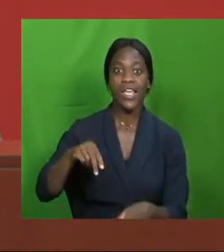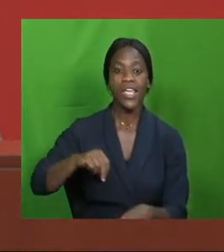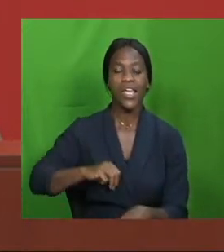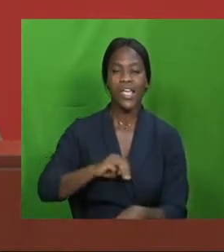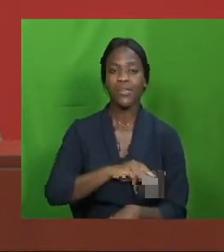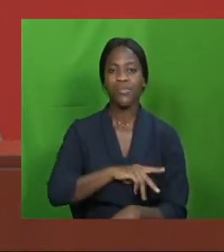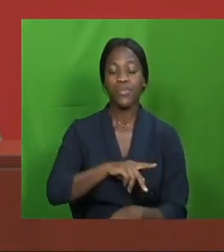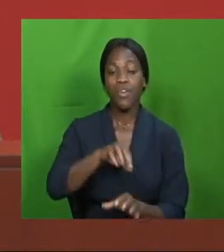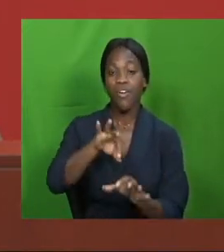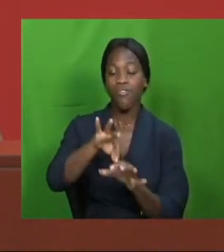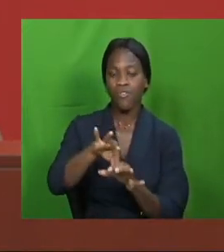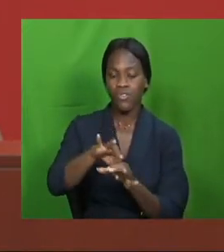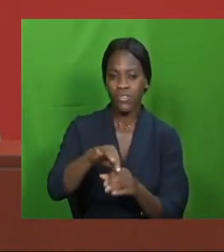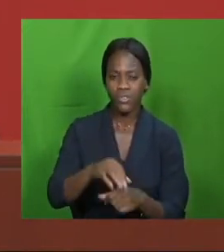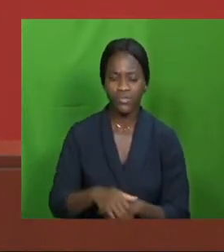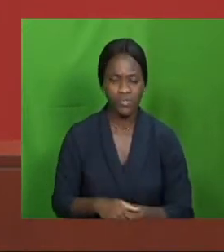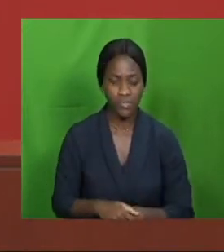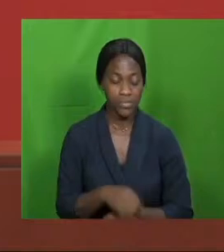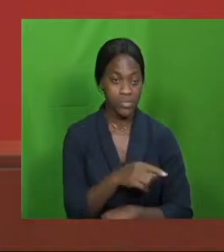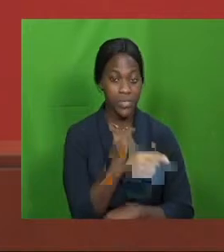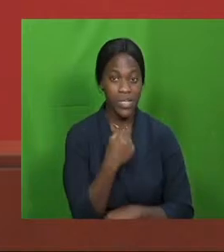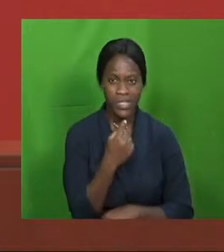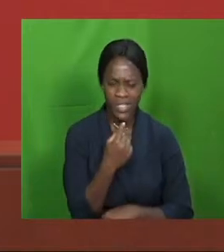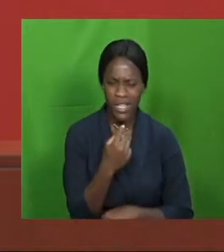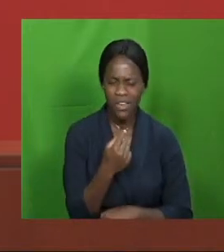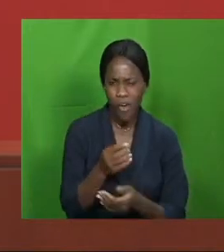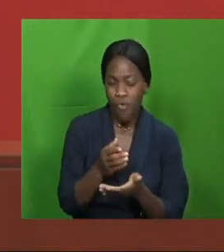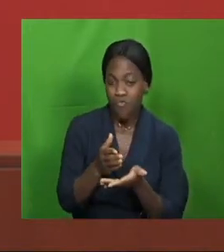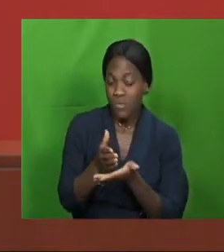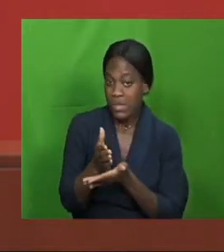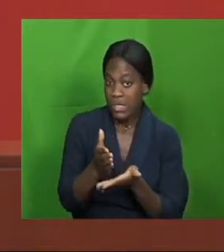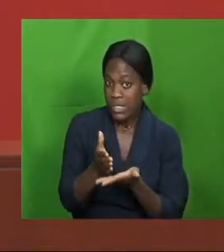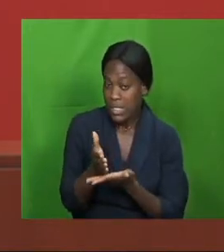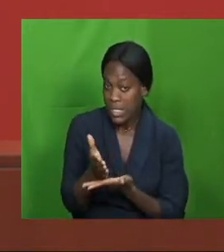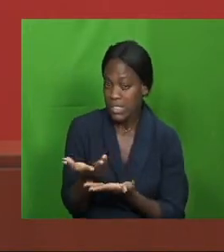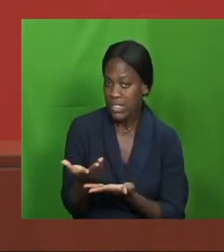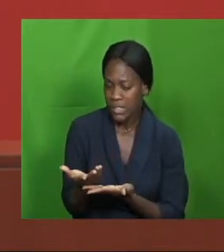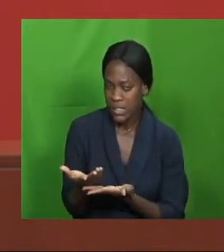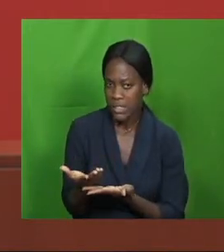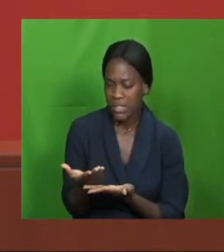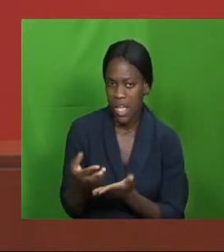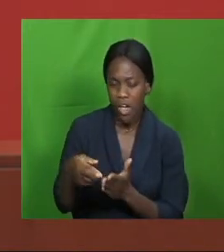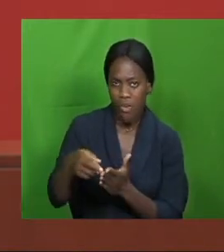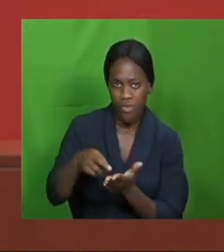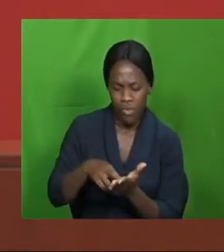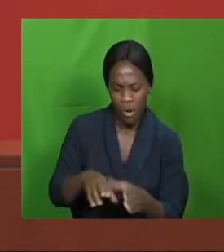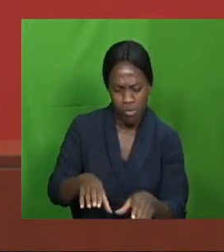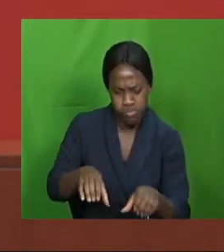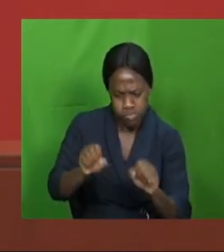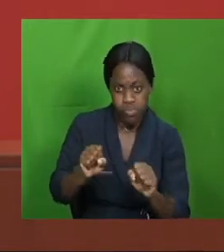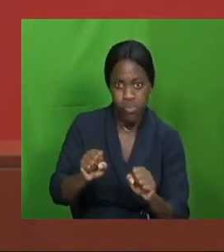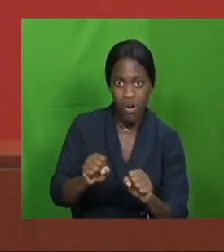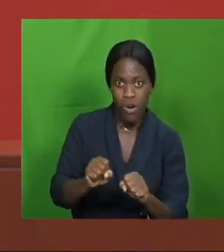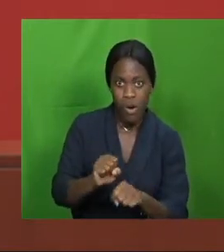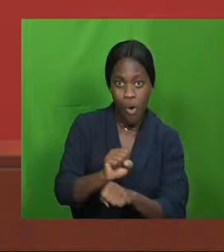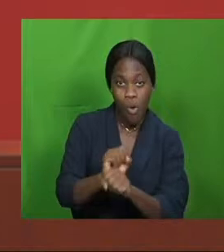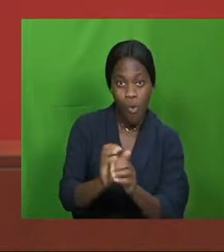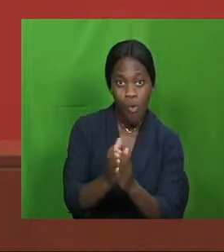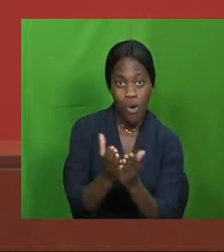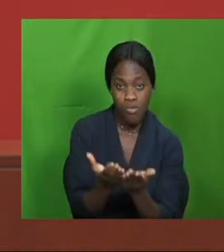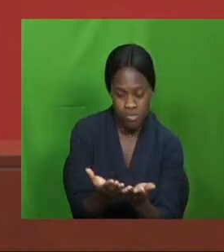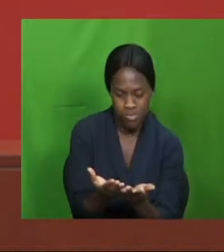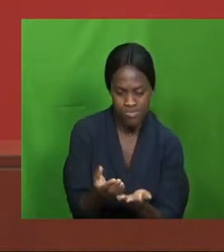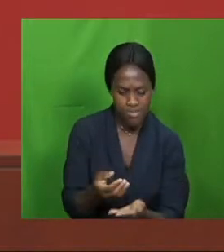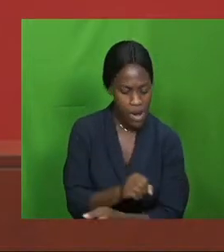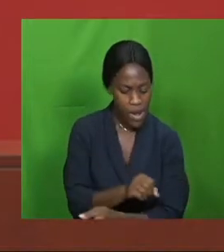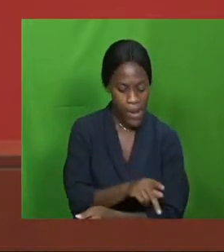Minority Leader noted that it was appropriate for the report to be captured on the order paper for